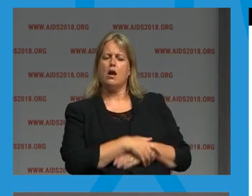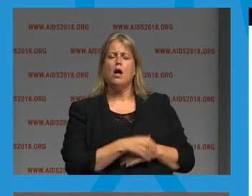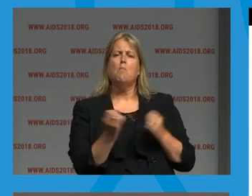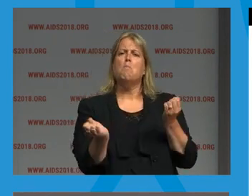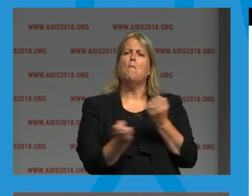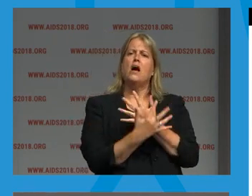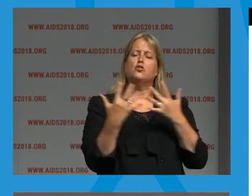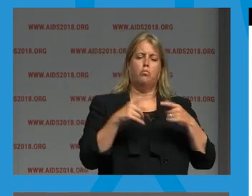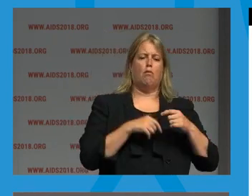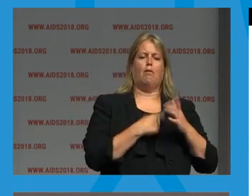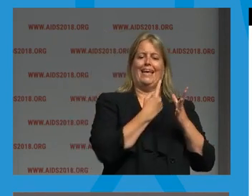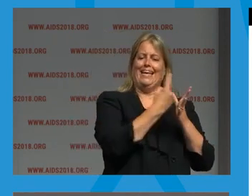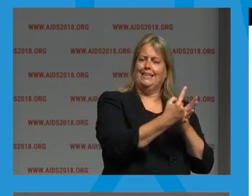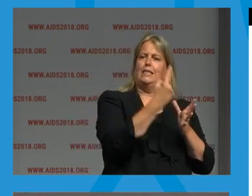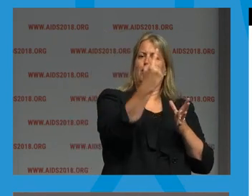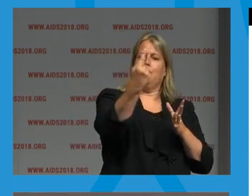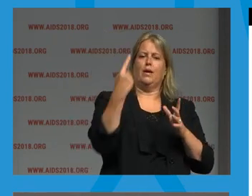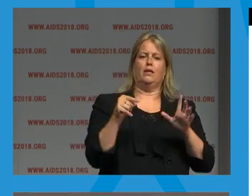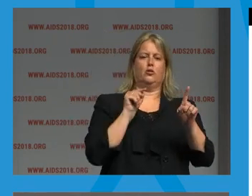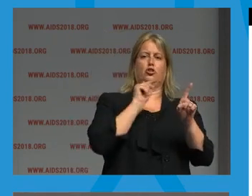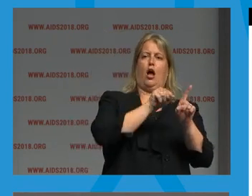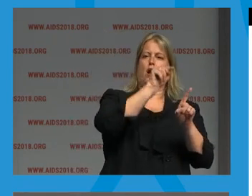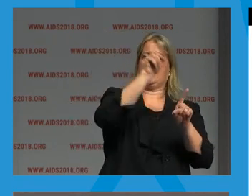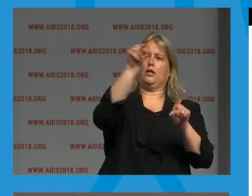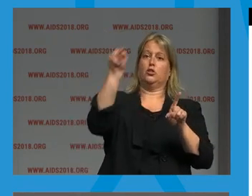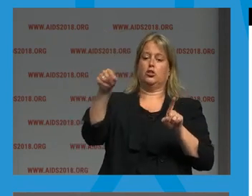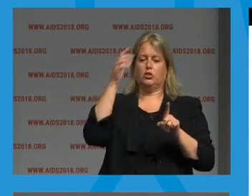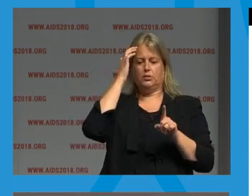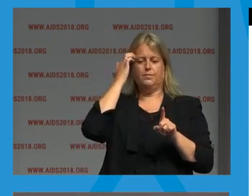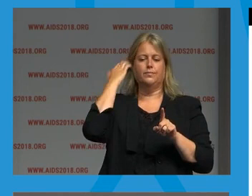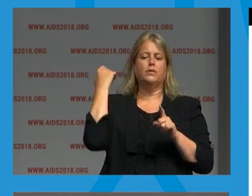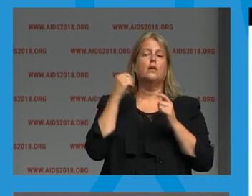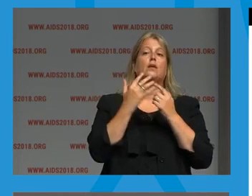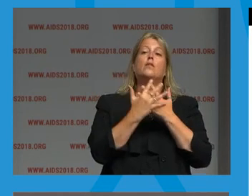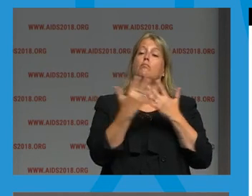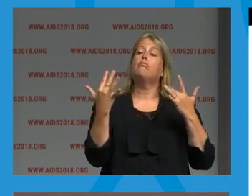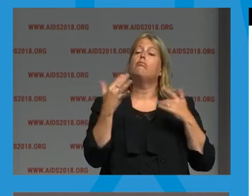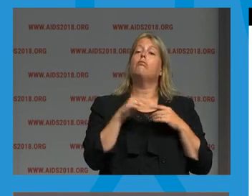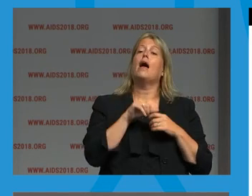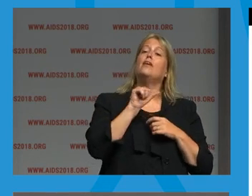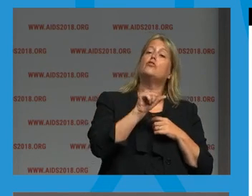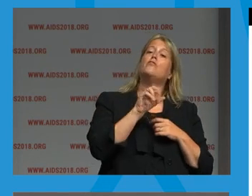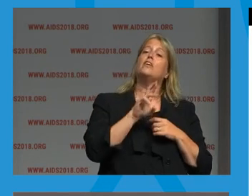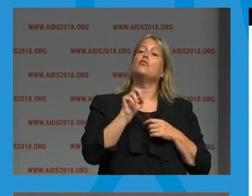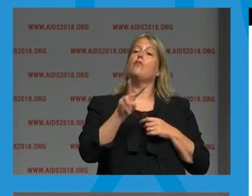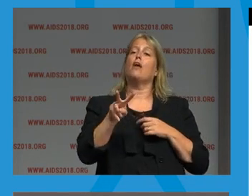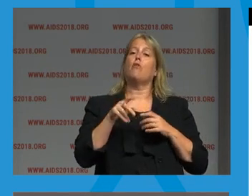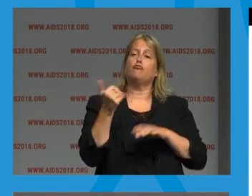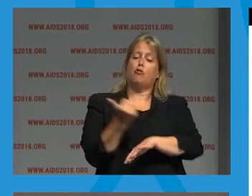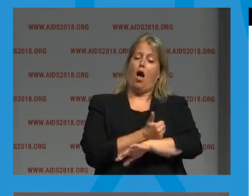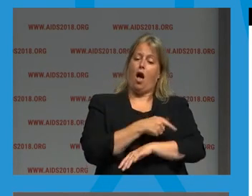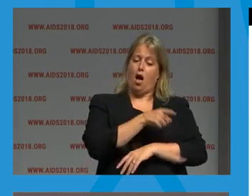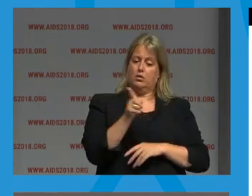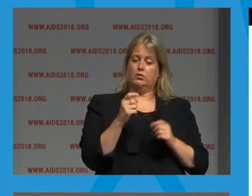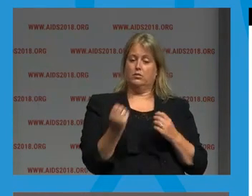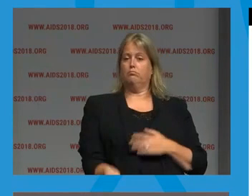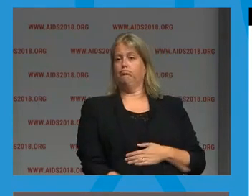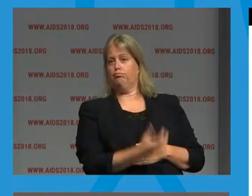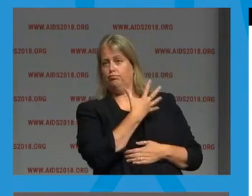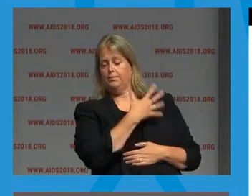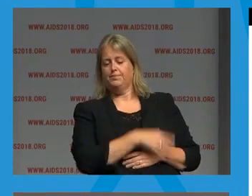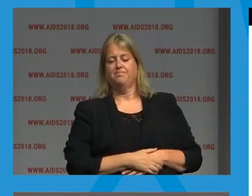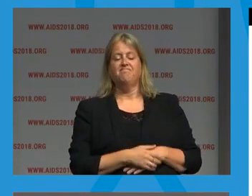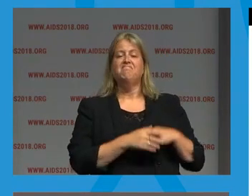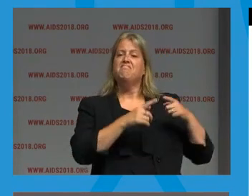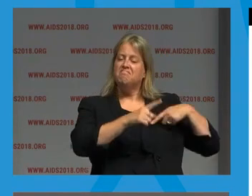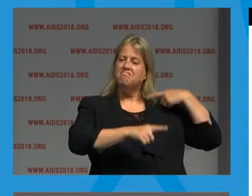multiple independent targets of various antiretroviral drugs, as shown on the slide. Over